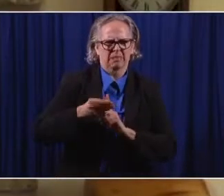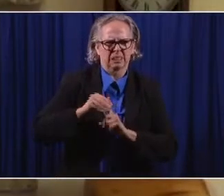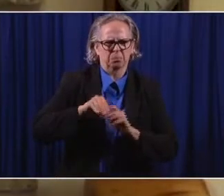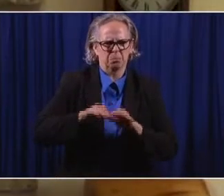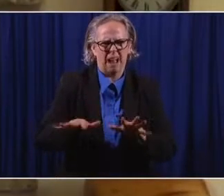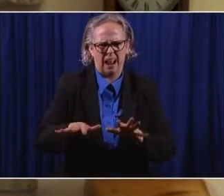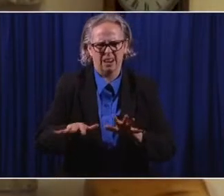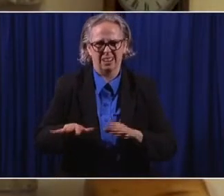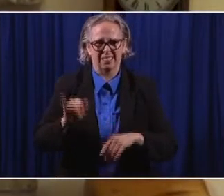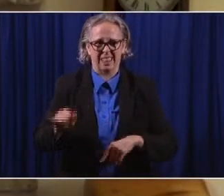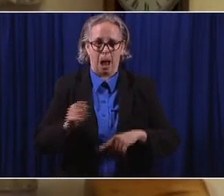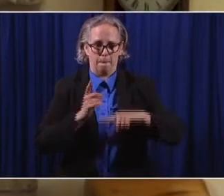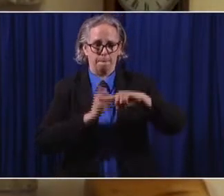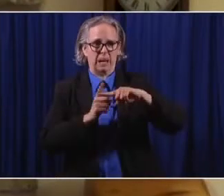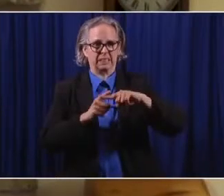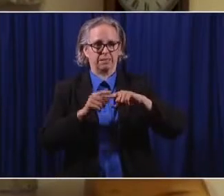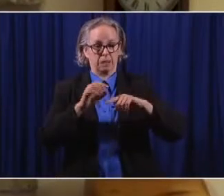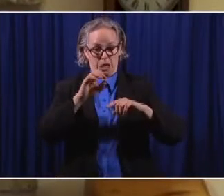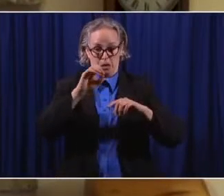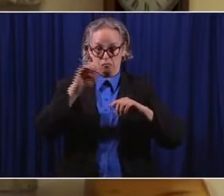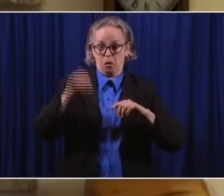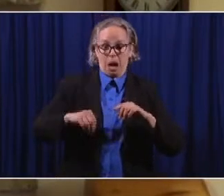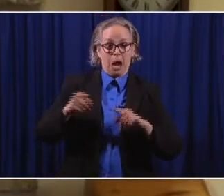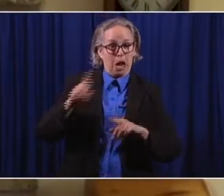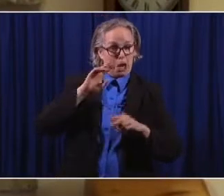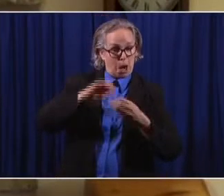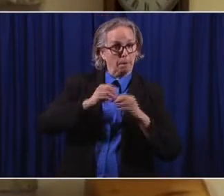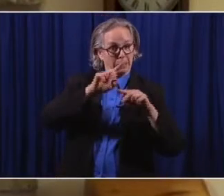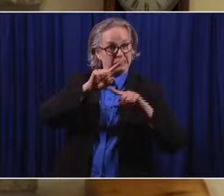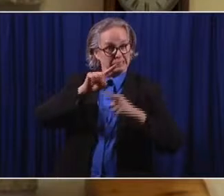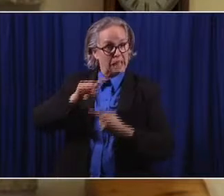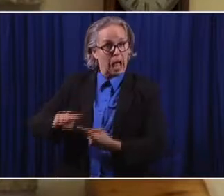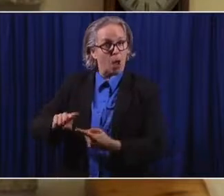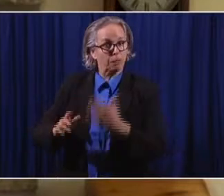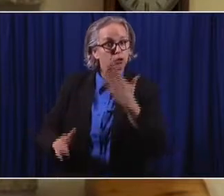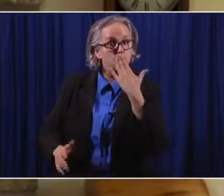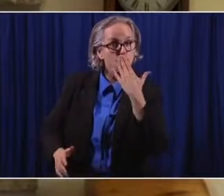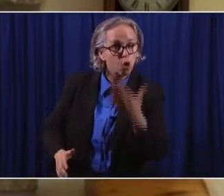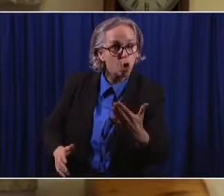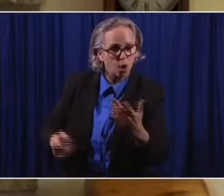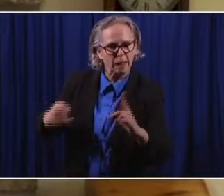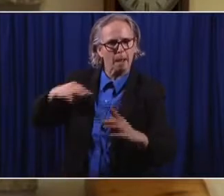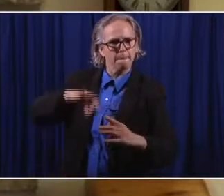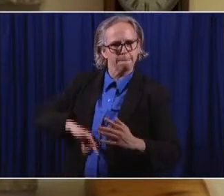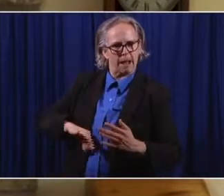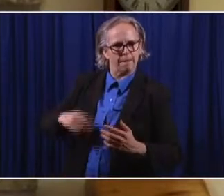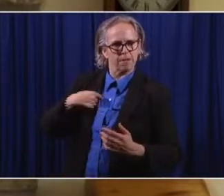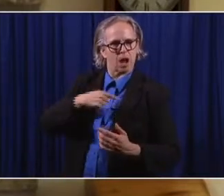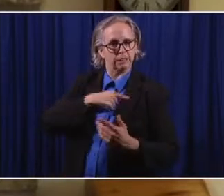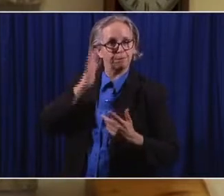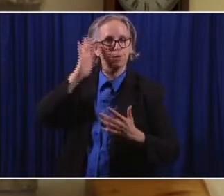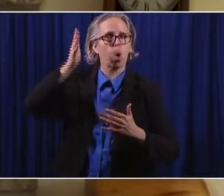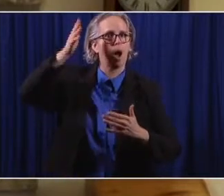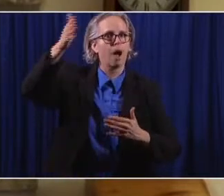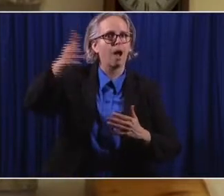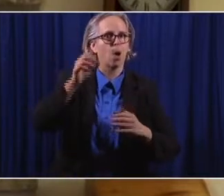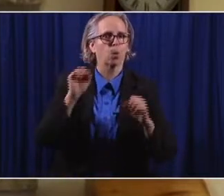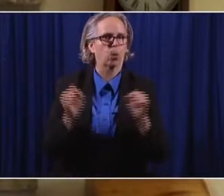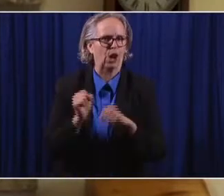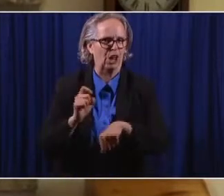down as low as we can. We're certainly headed in the right direction. We hope to see it get even